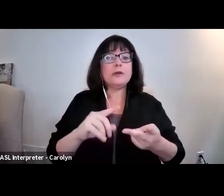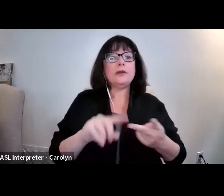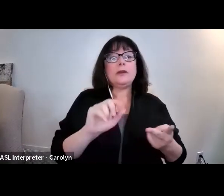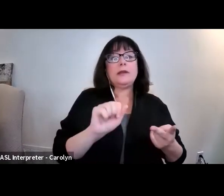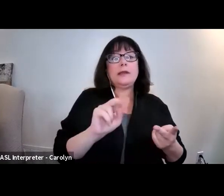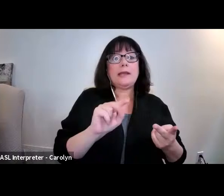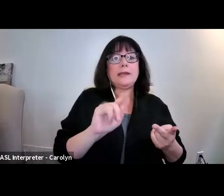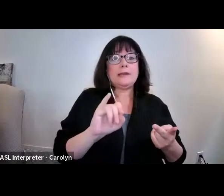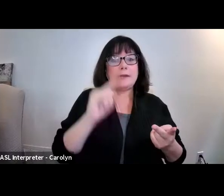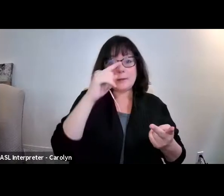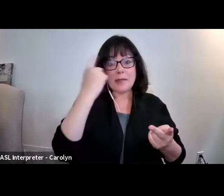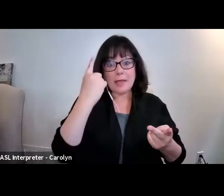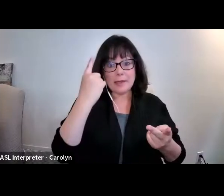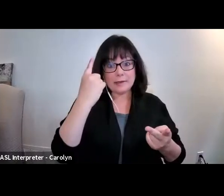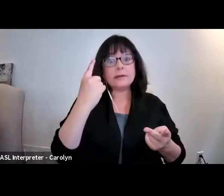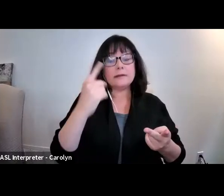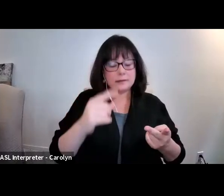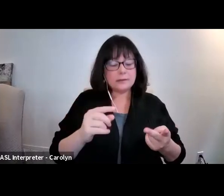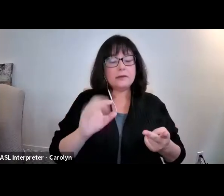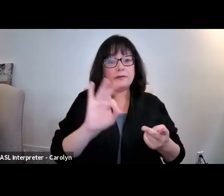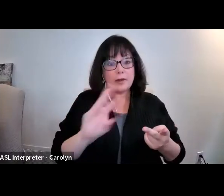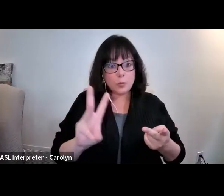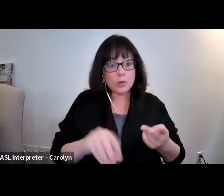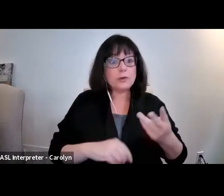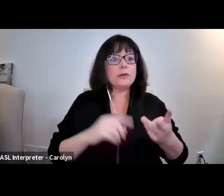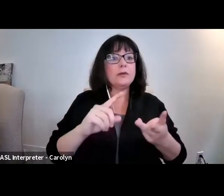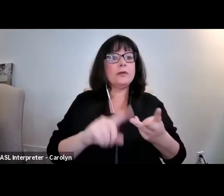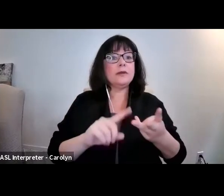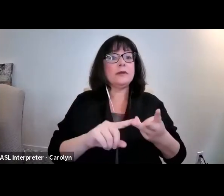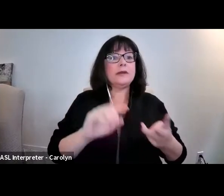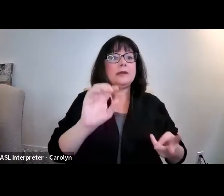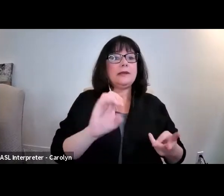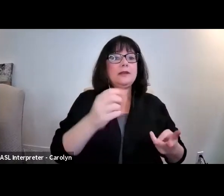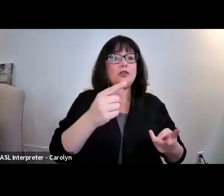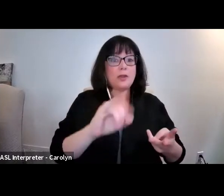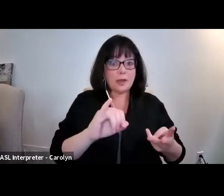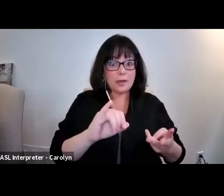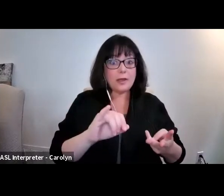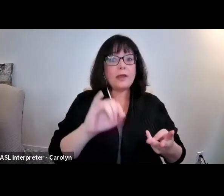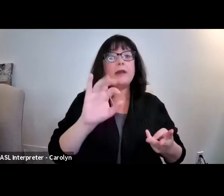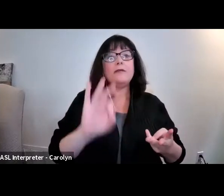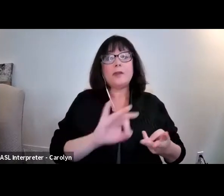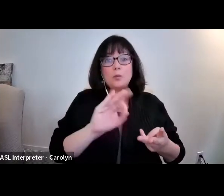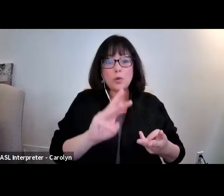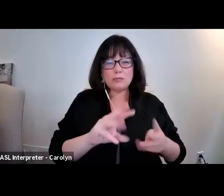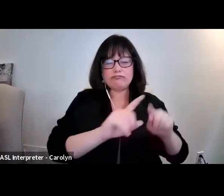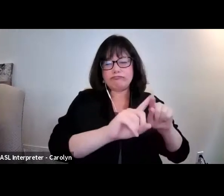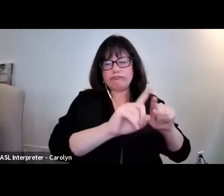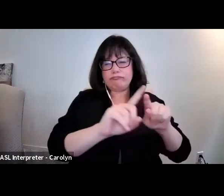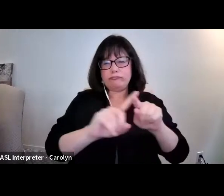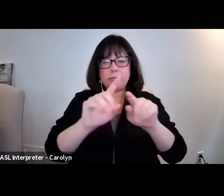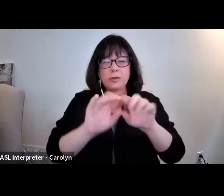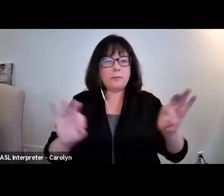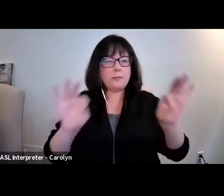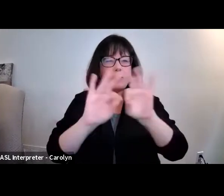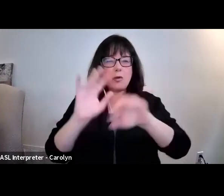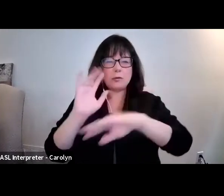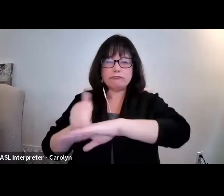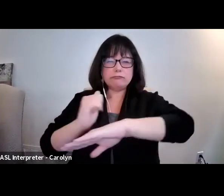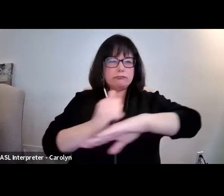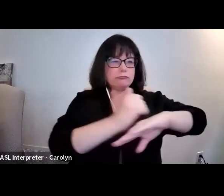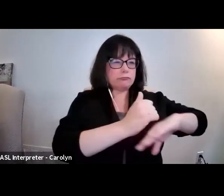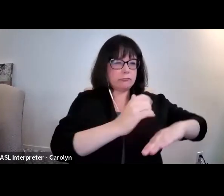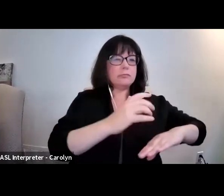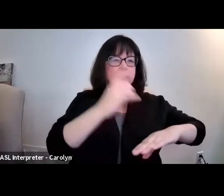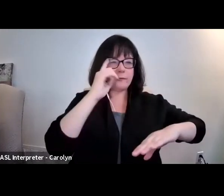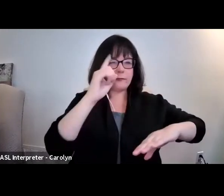EDI framework for chairs, and other important initiatives, all aimed at addressing inequality. We are grateful